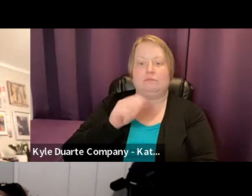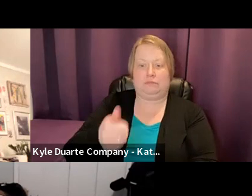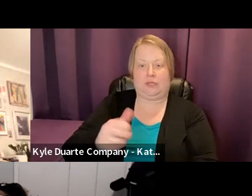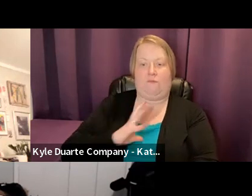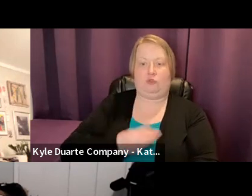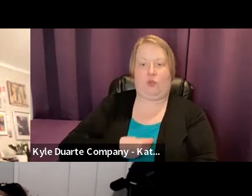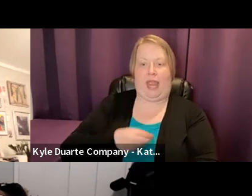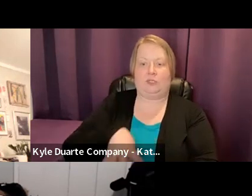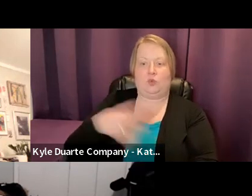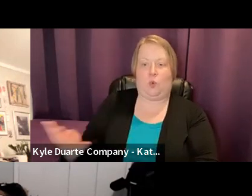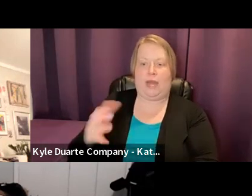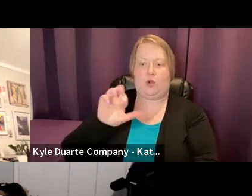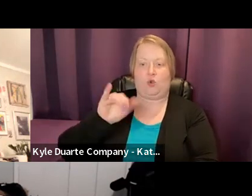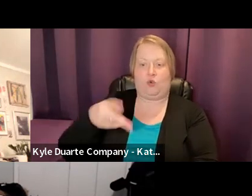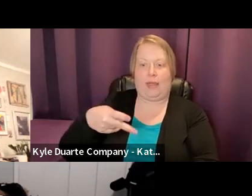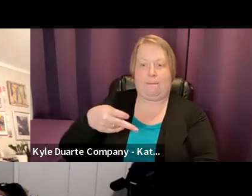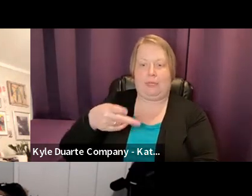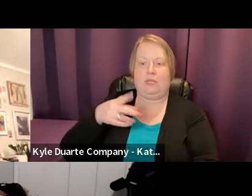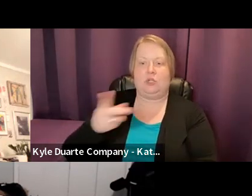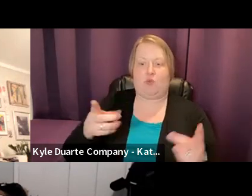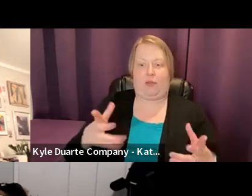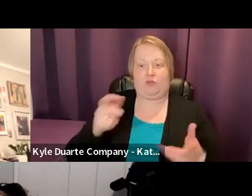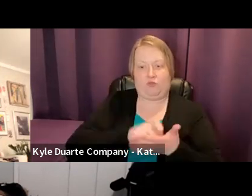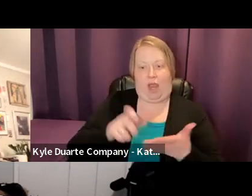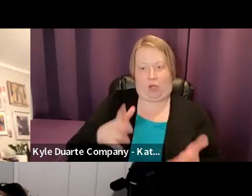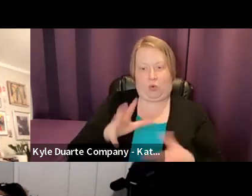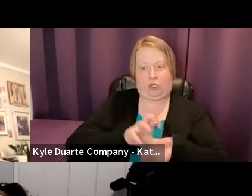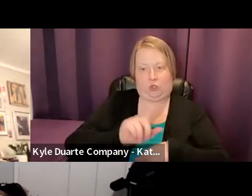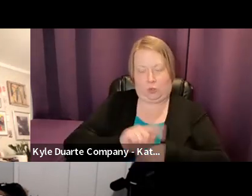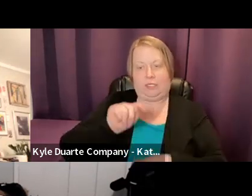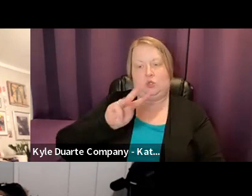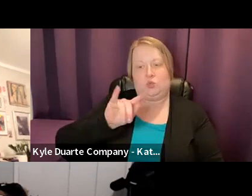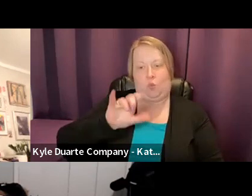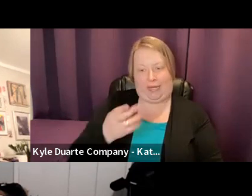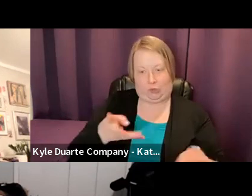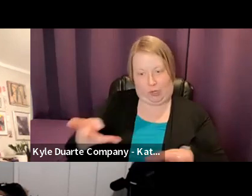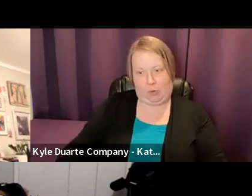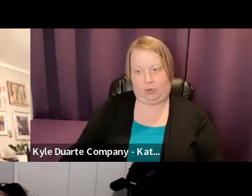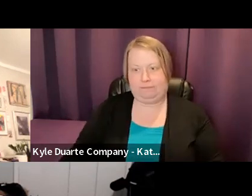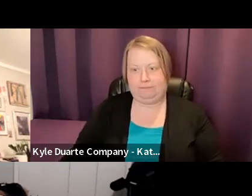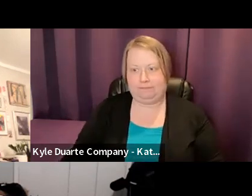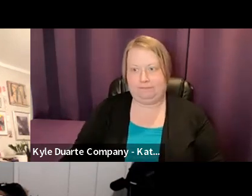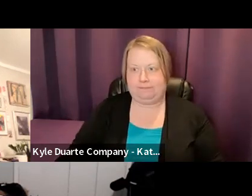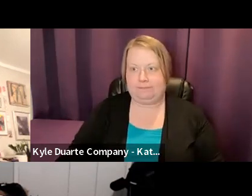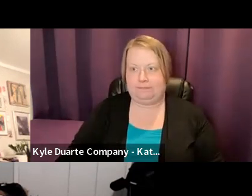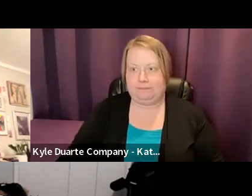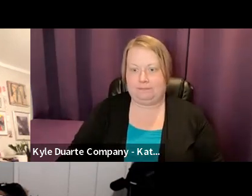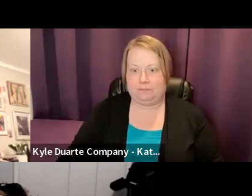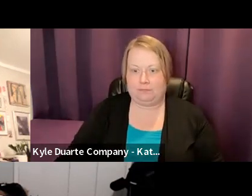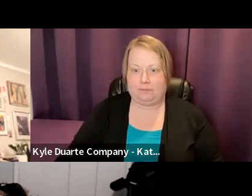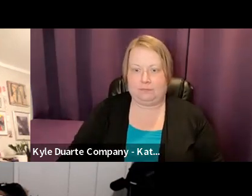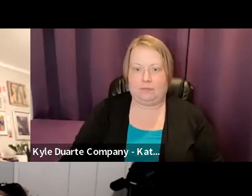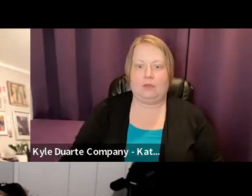film. Dominick's work delves into inclusion in media, sex education for